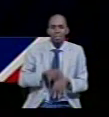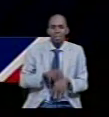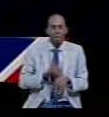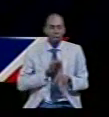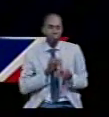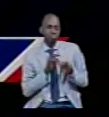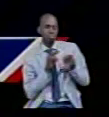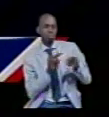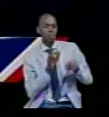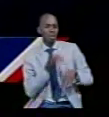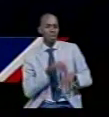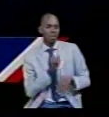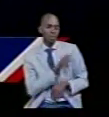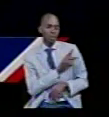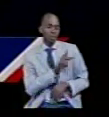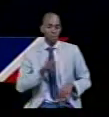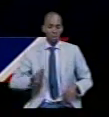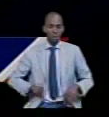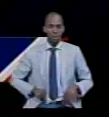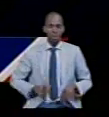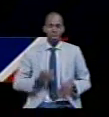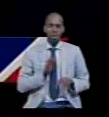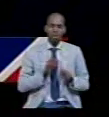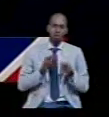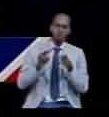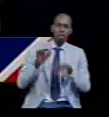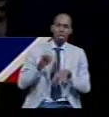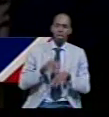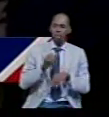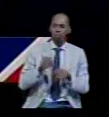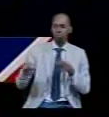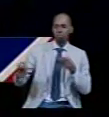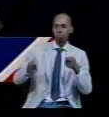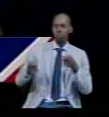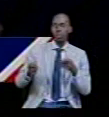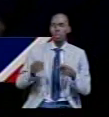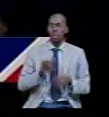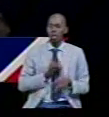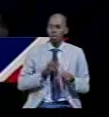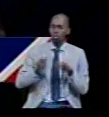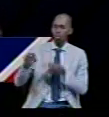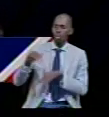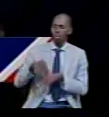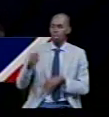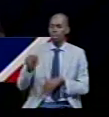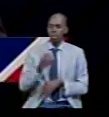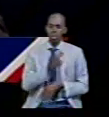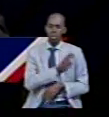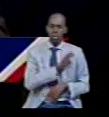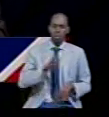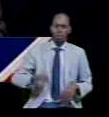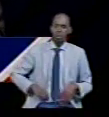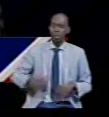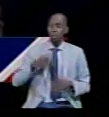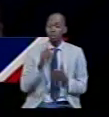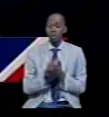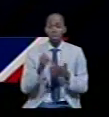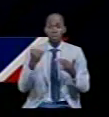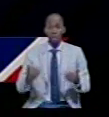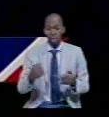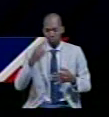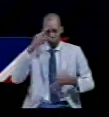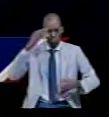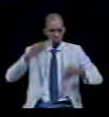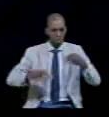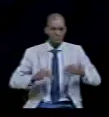kingdom, I look at a king, I look at a dominion, I look at the emperor, and I said, judgment has come, I'll